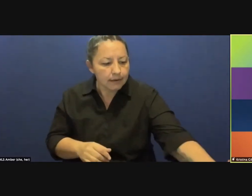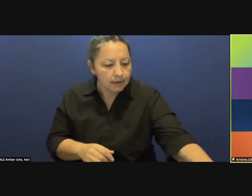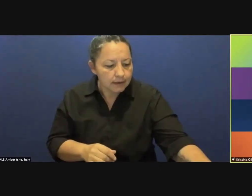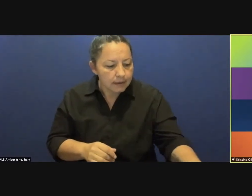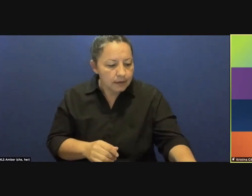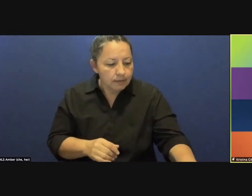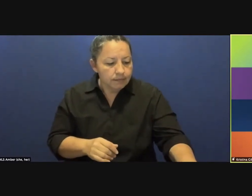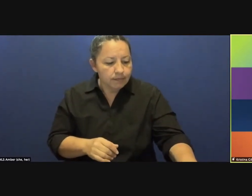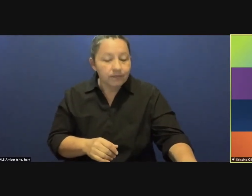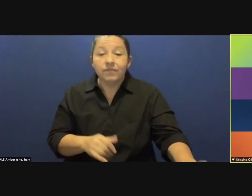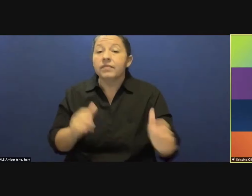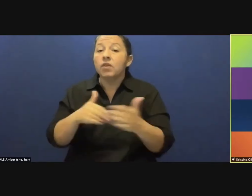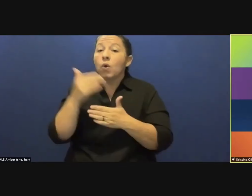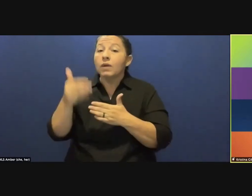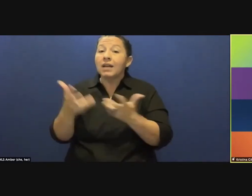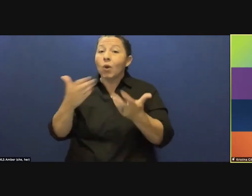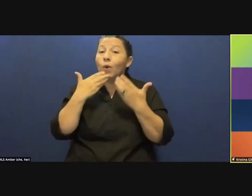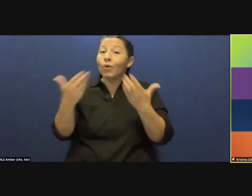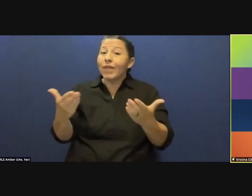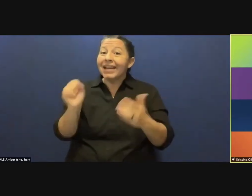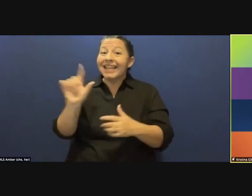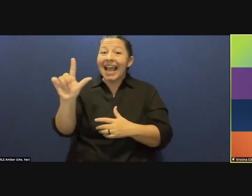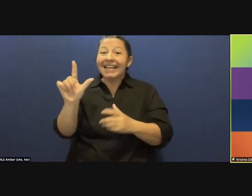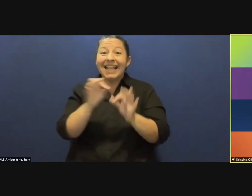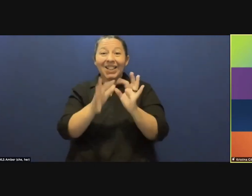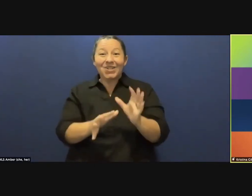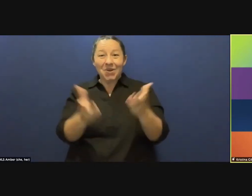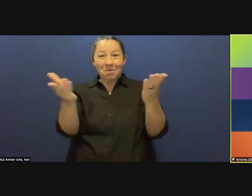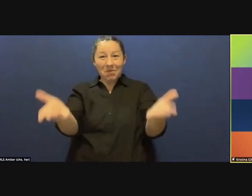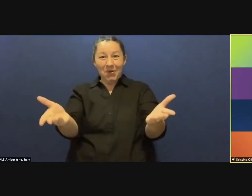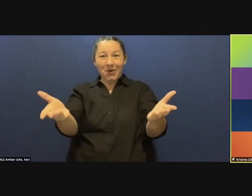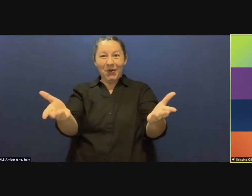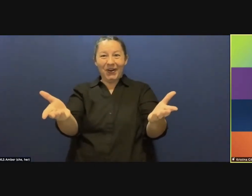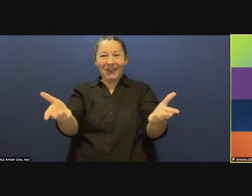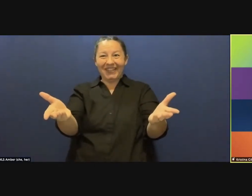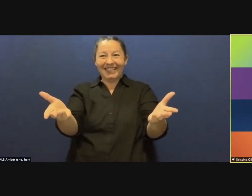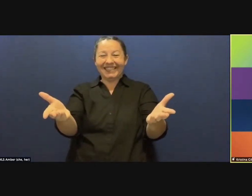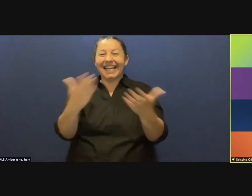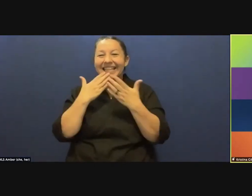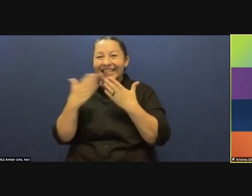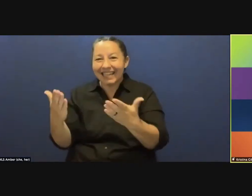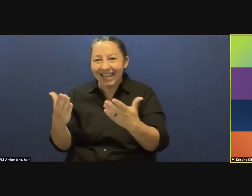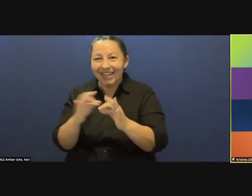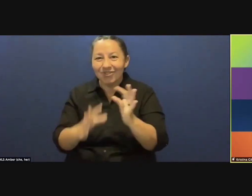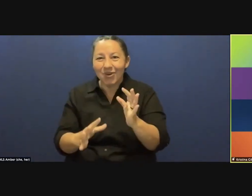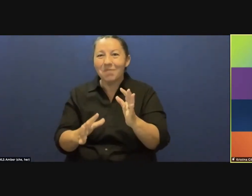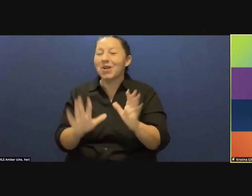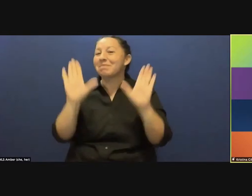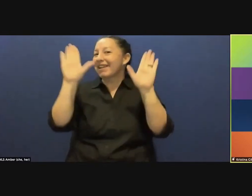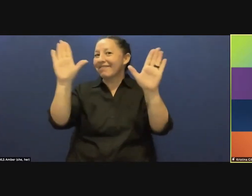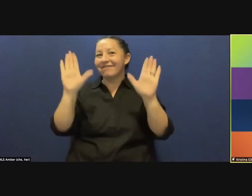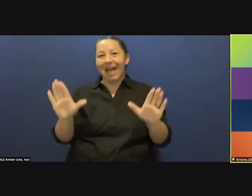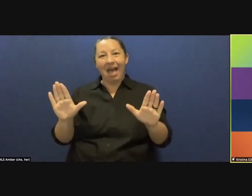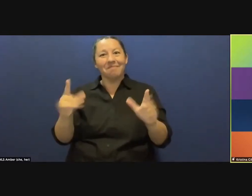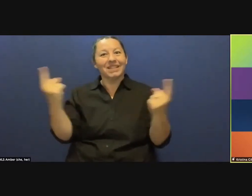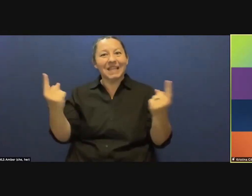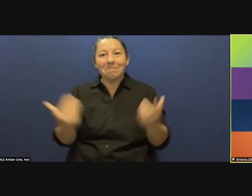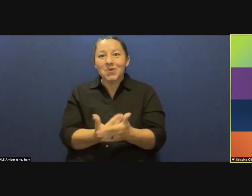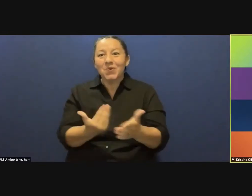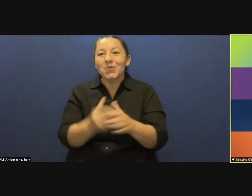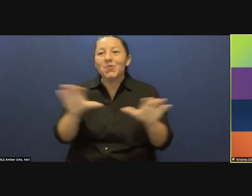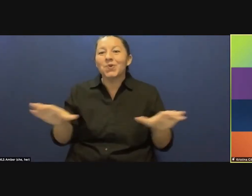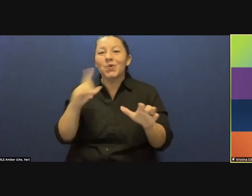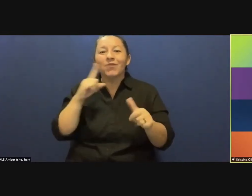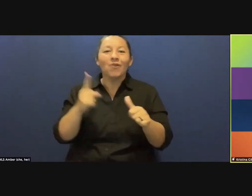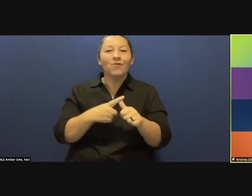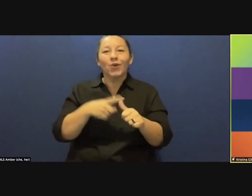Next, I want to thank our ASL translators, our interpreters. This has been fabulous and something new that we're doing for the